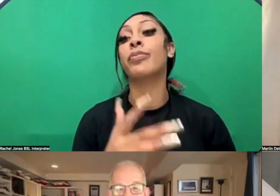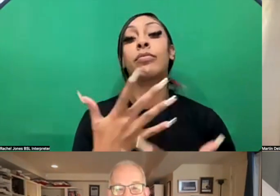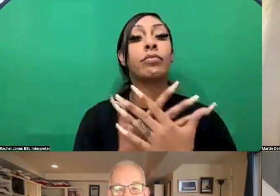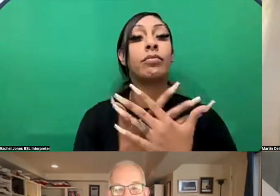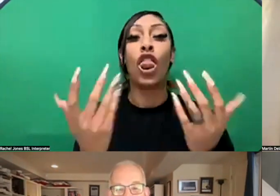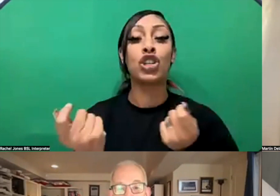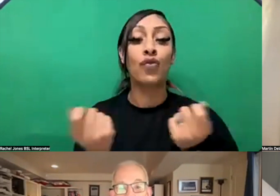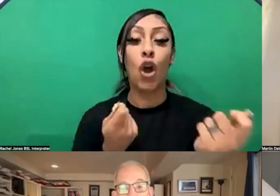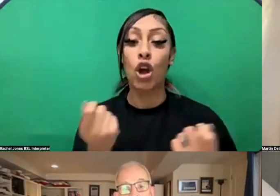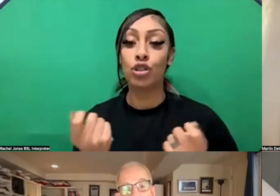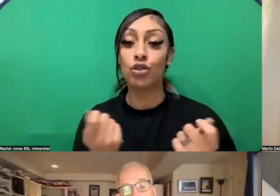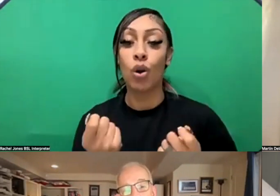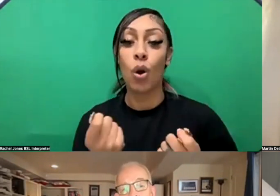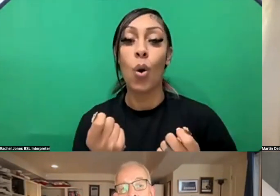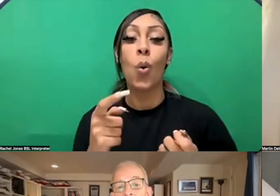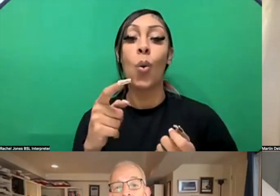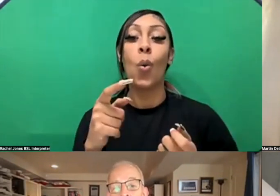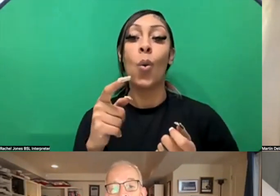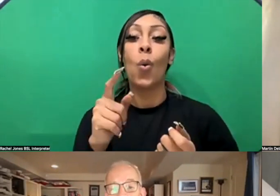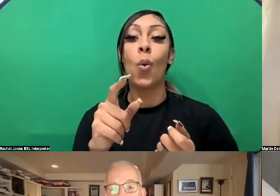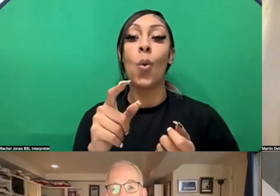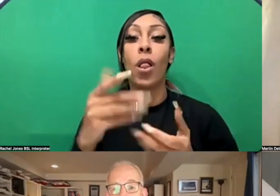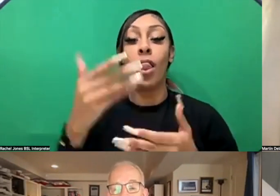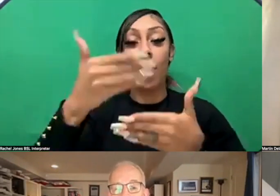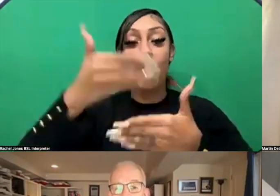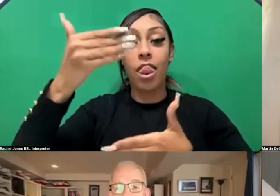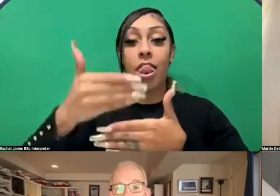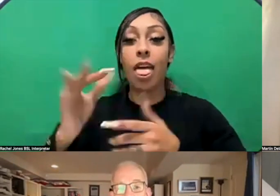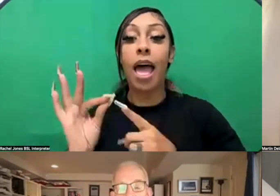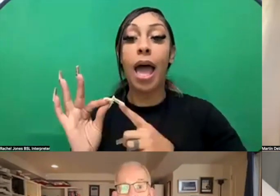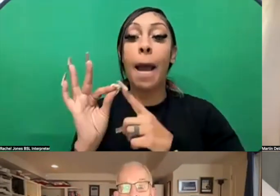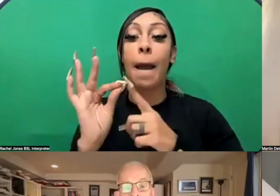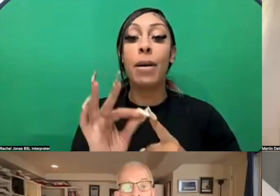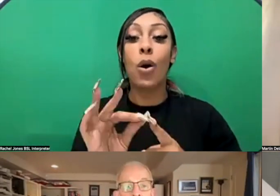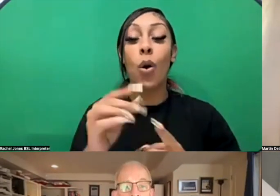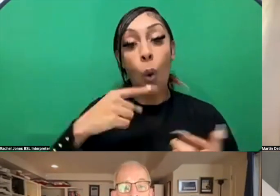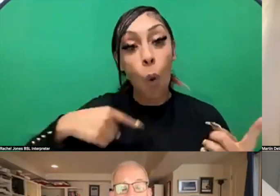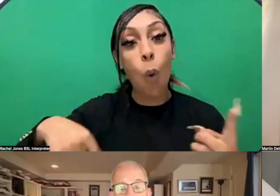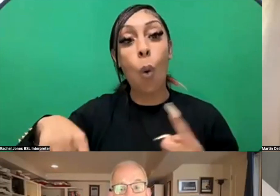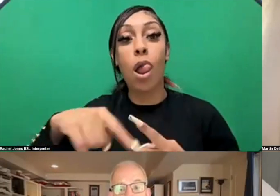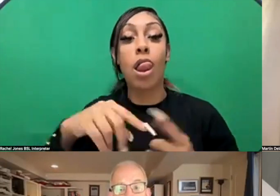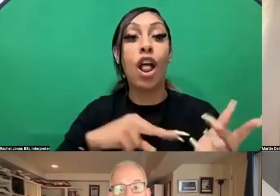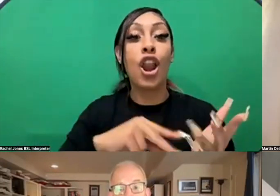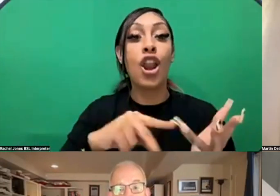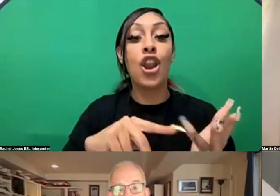pitch that applies to all notes at the same time.